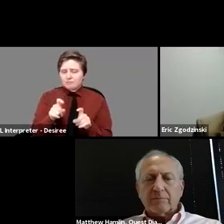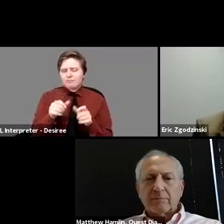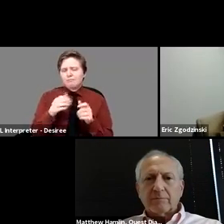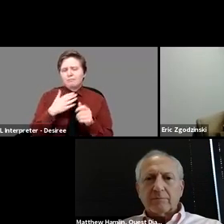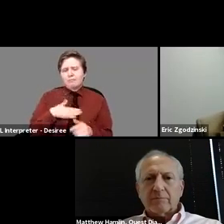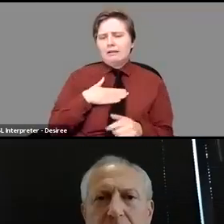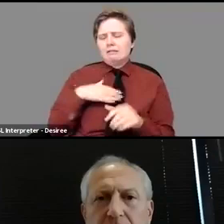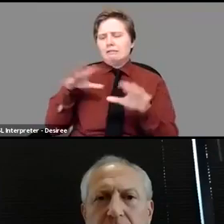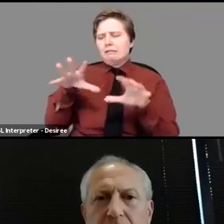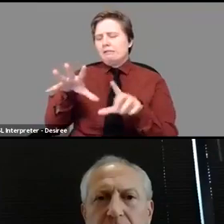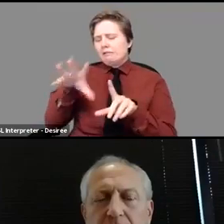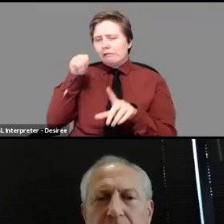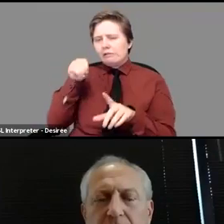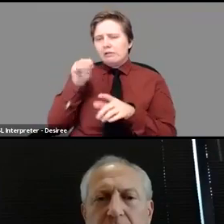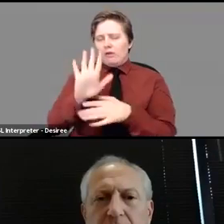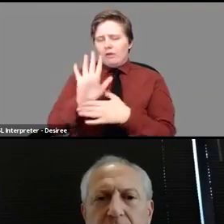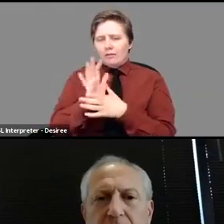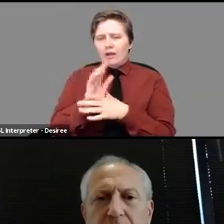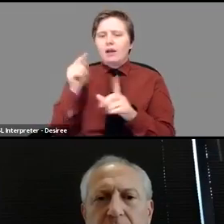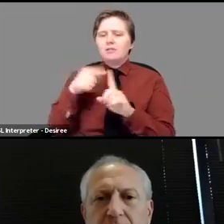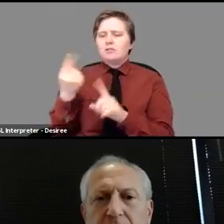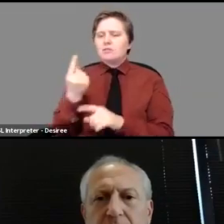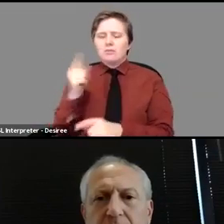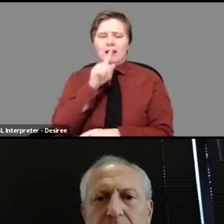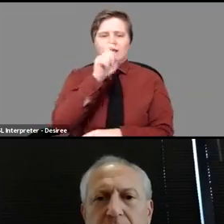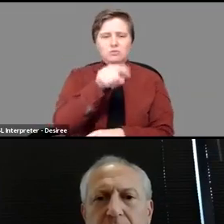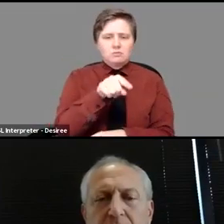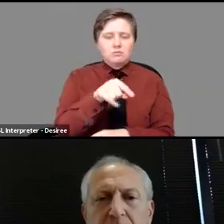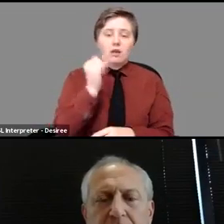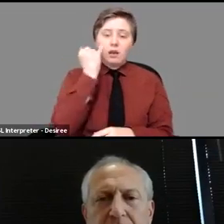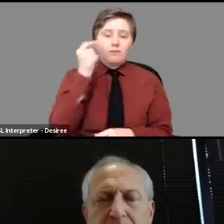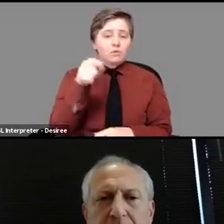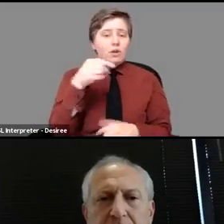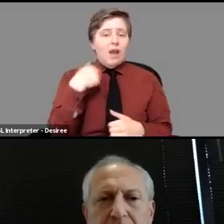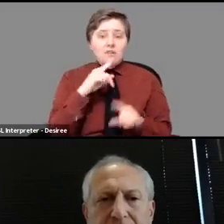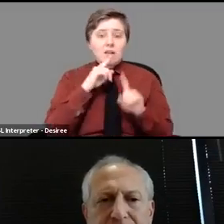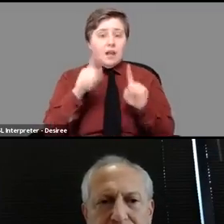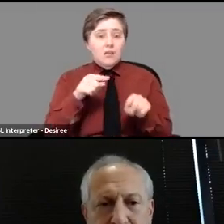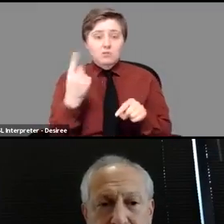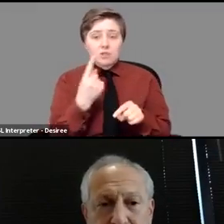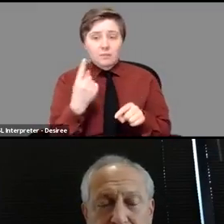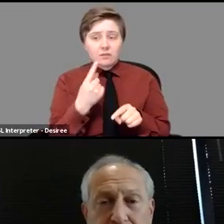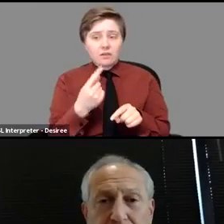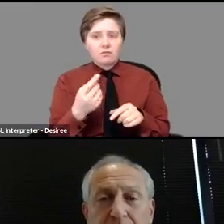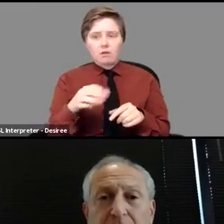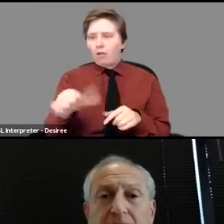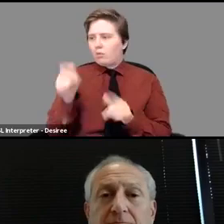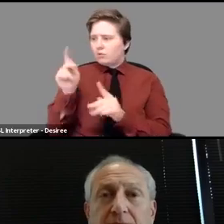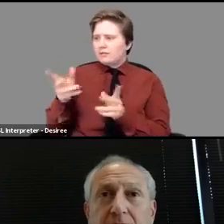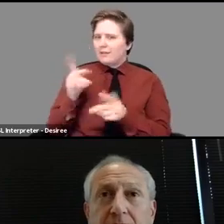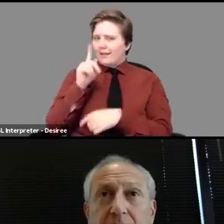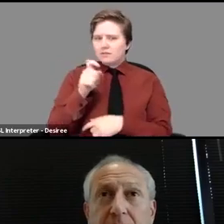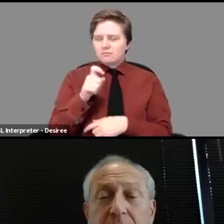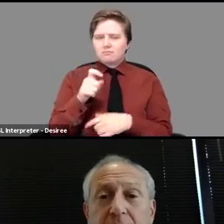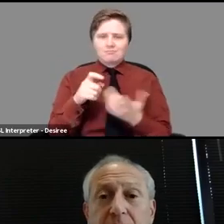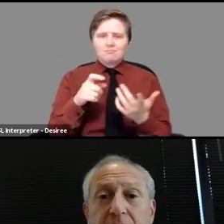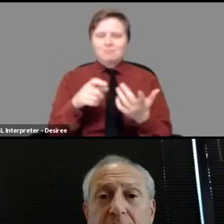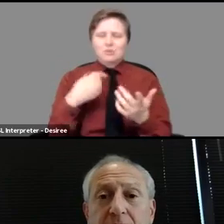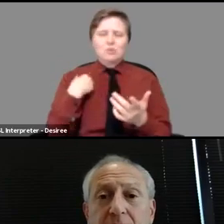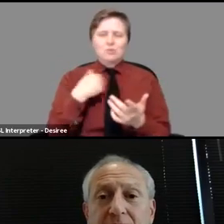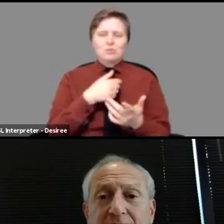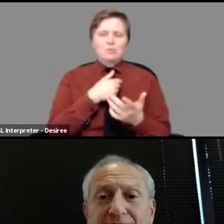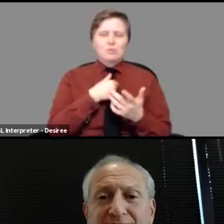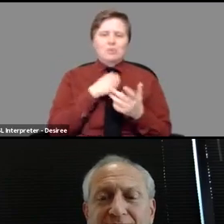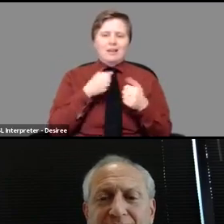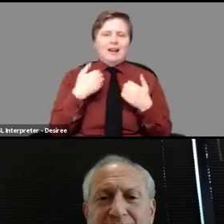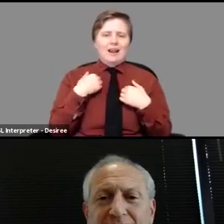your cameras off until someone directs a question to you, or if you have an answer to something that somebody is asking, so that we